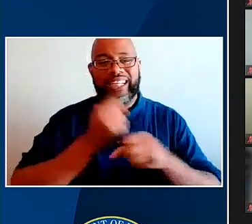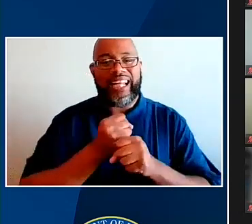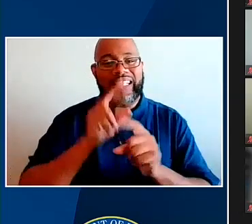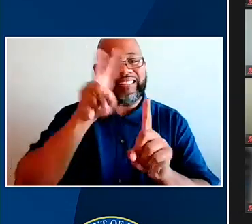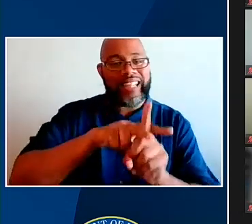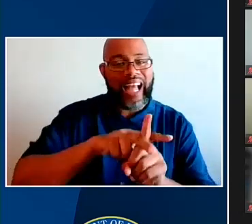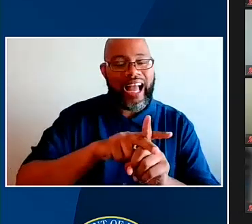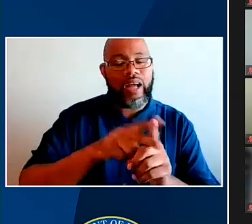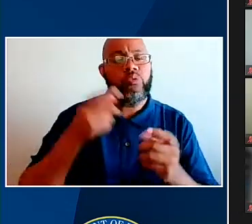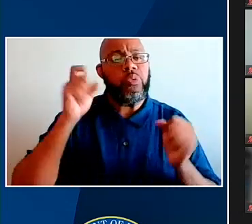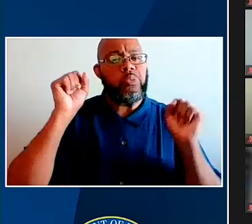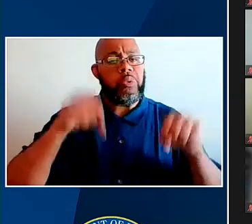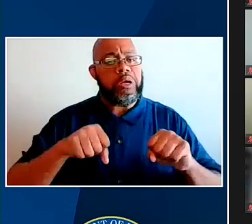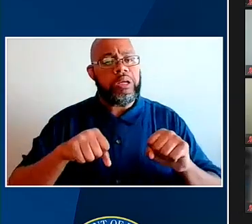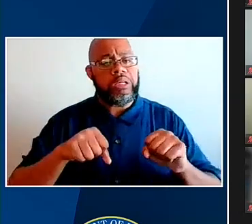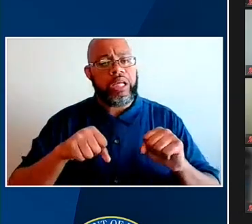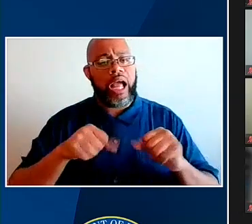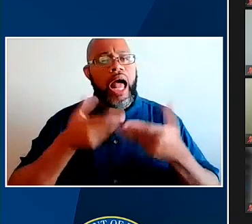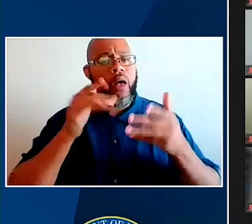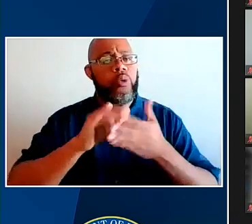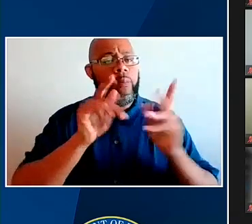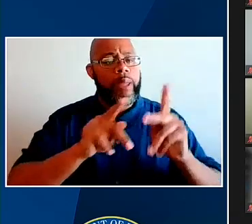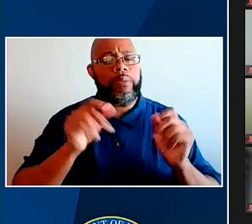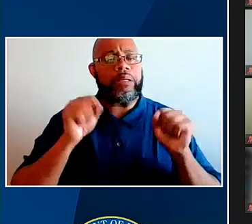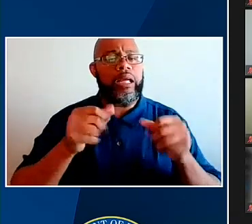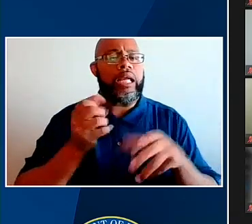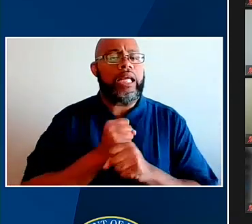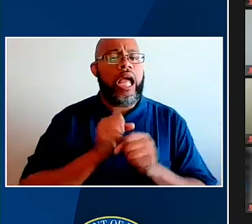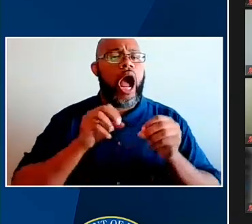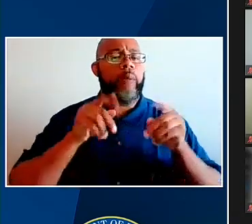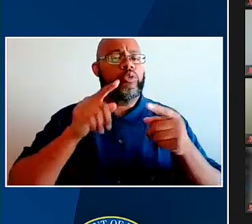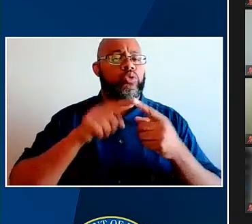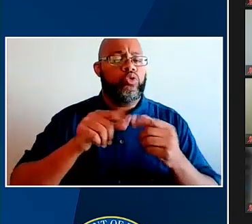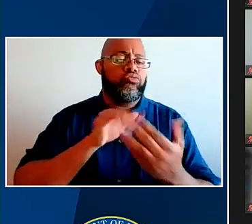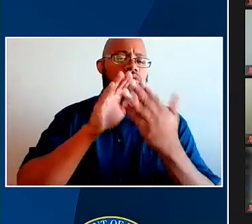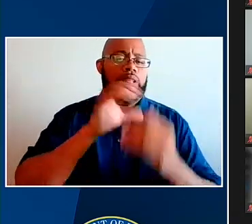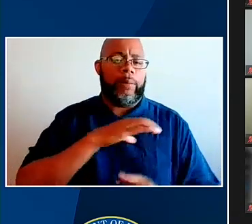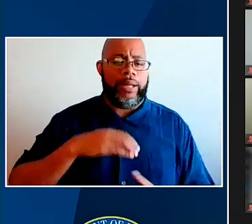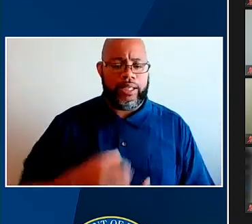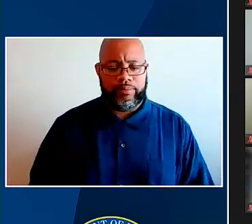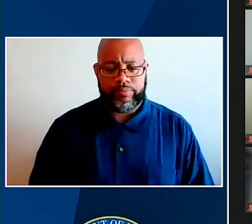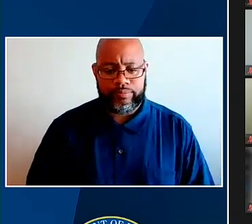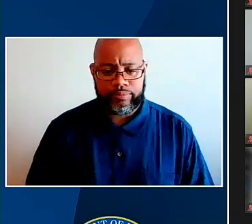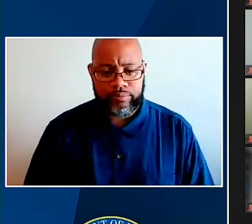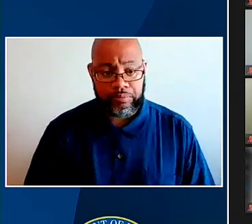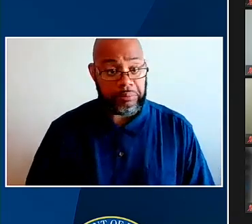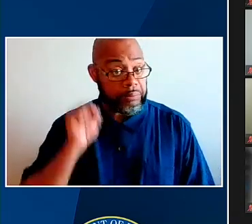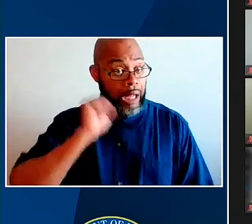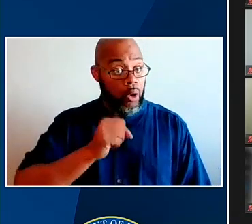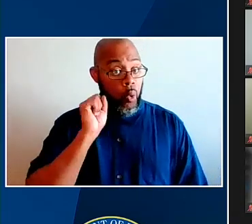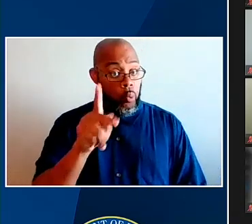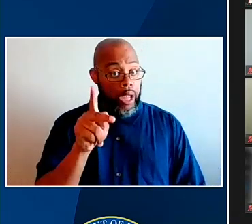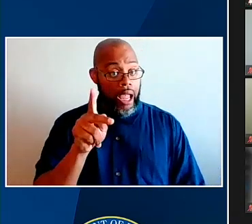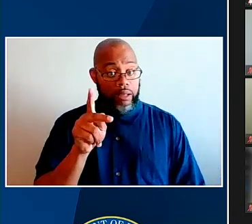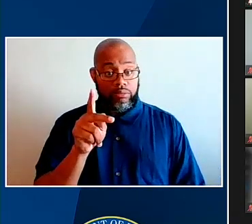So we can allow those folks to get an opportunity to address the committee. Does that sound okay? Okay to